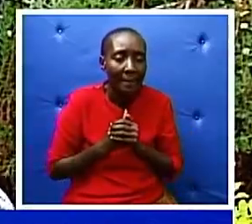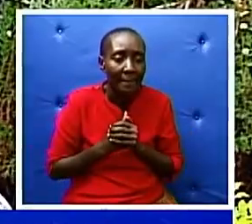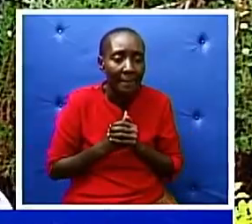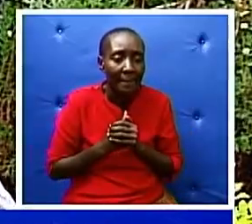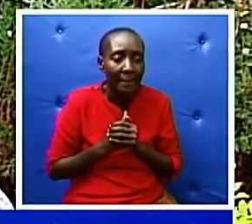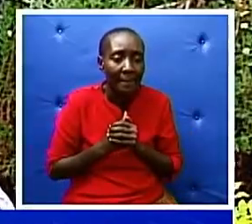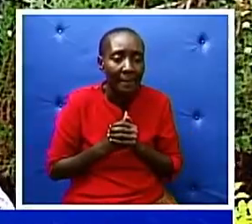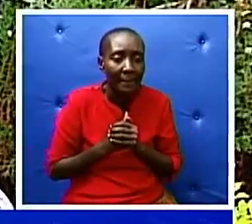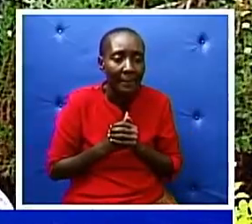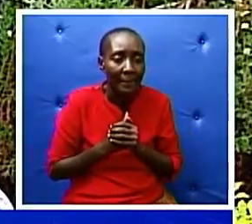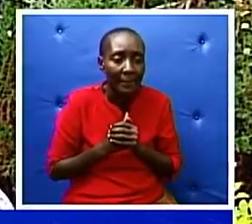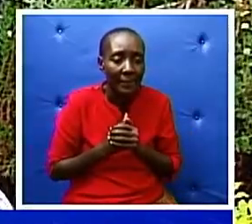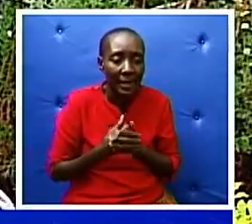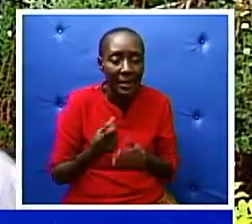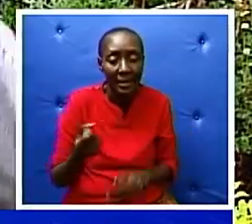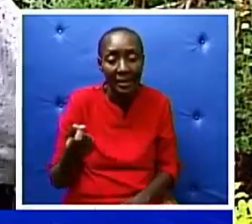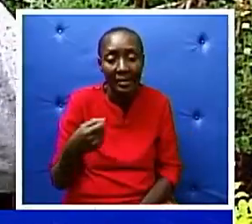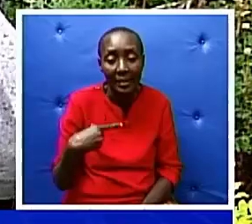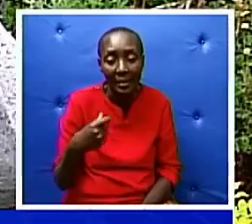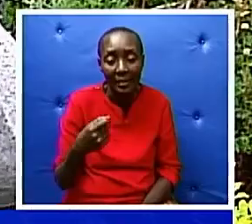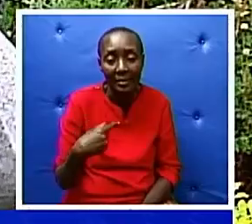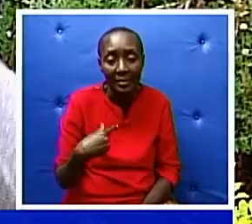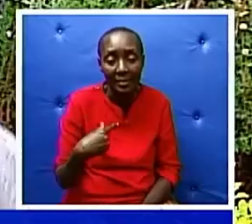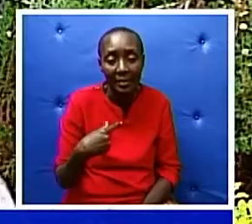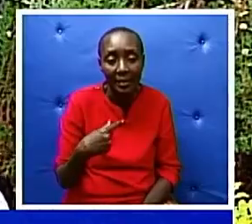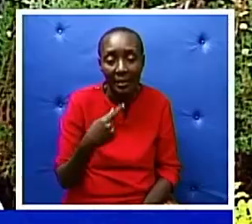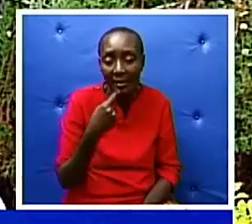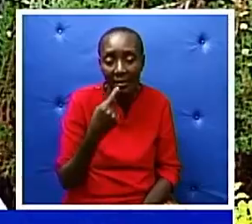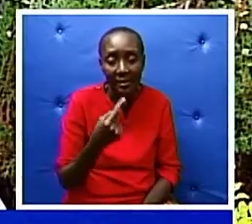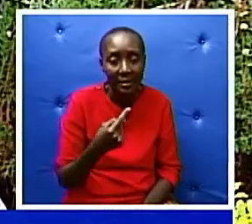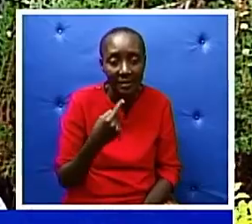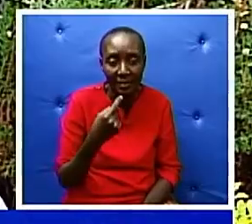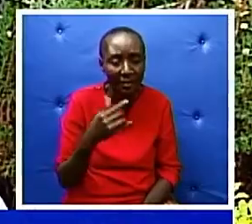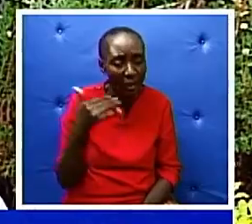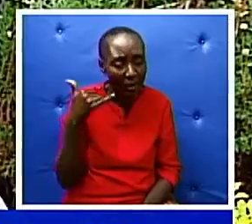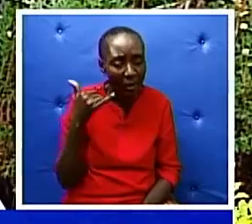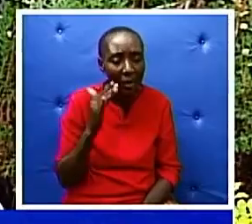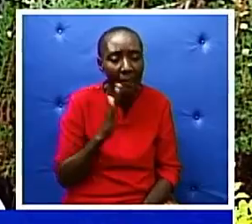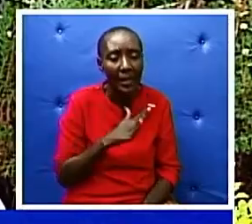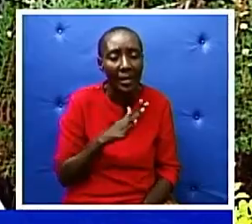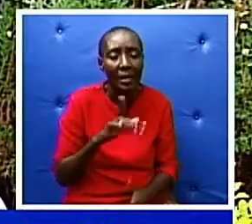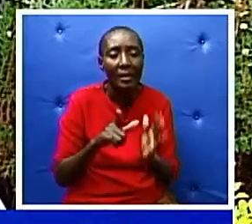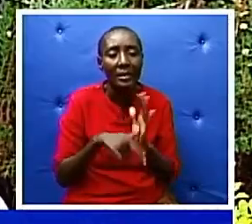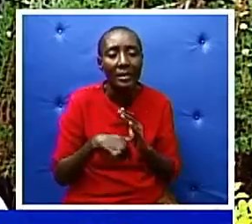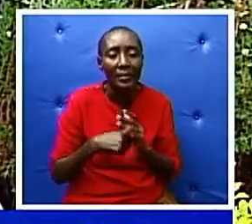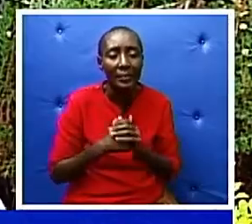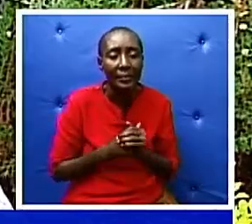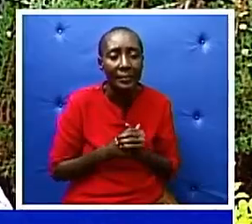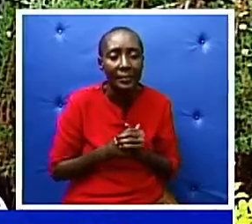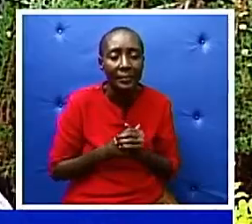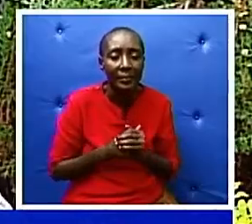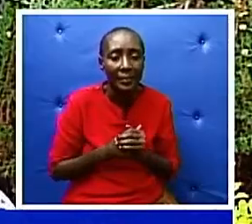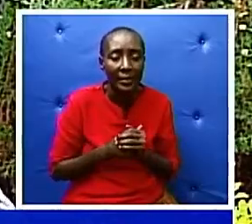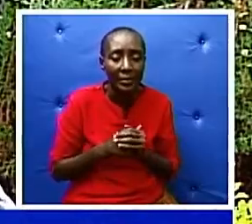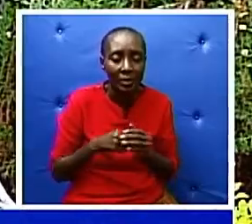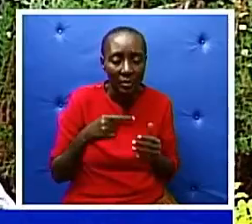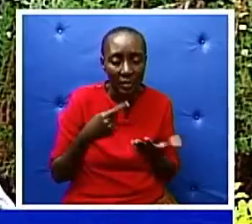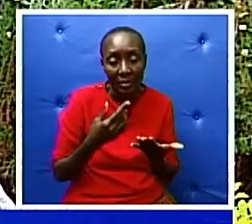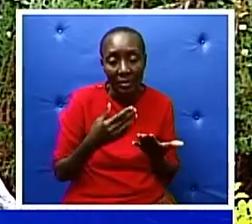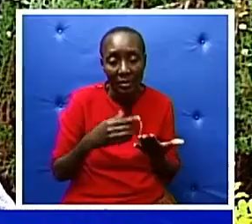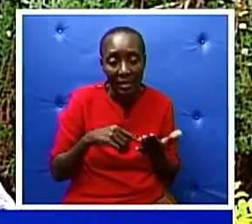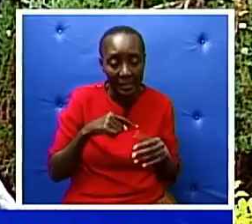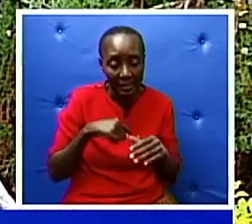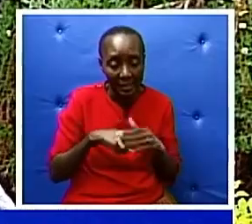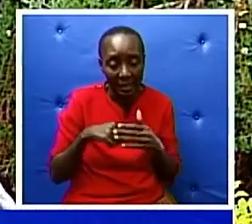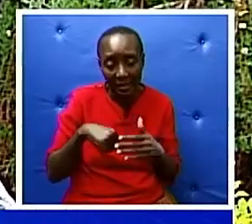And he texts me, he says, I will call you back. So I get to court on virtual link the